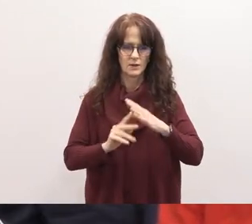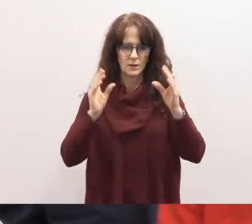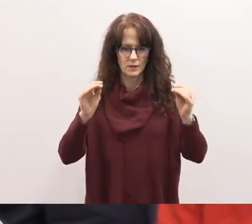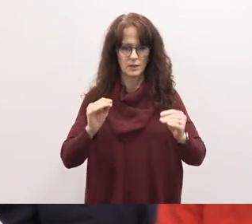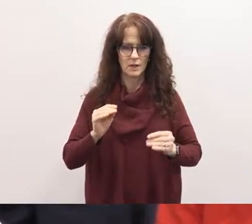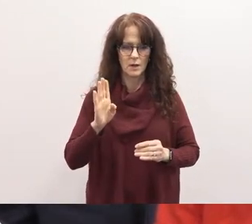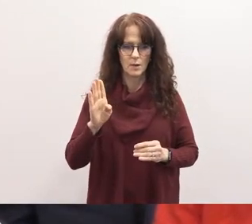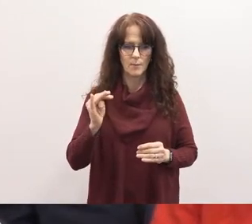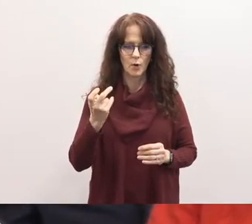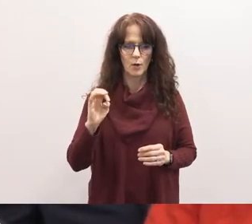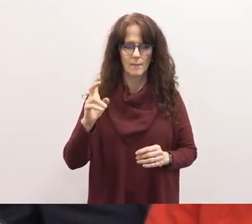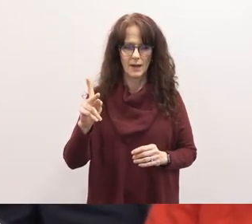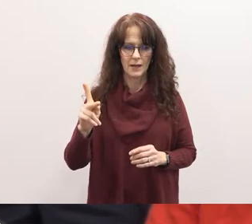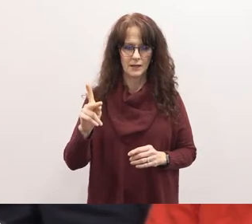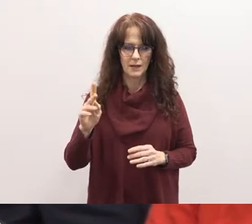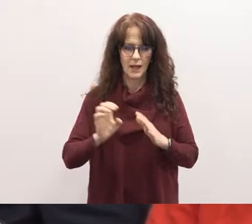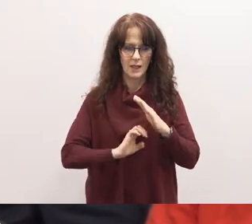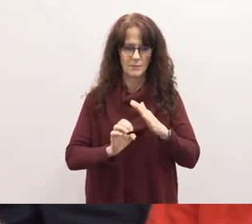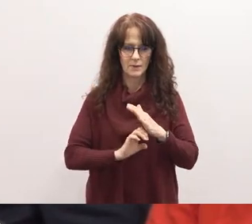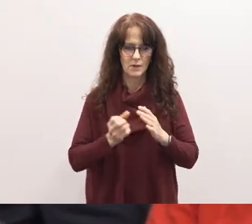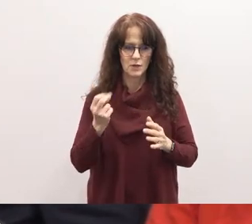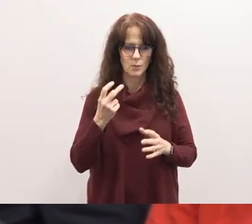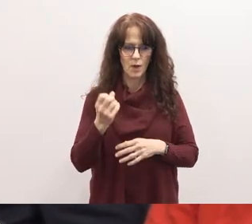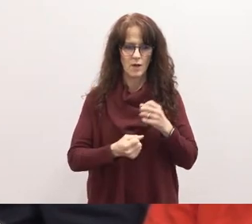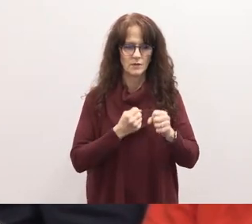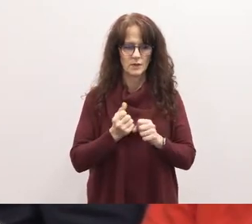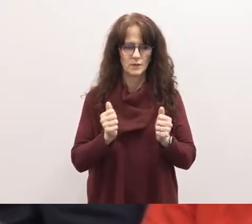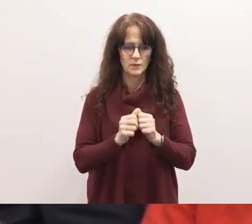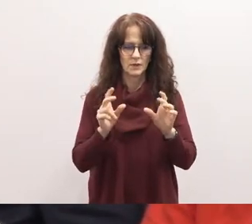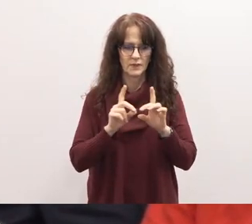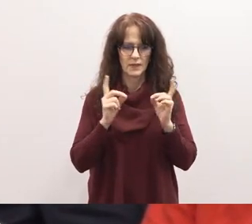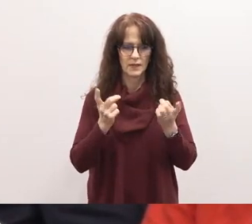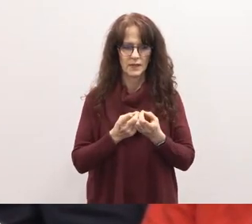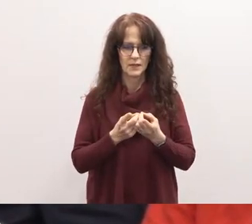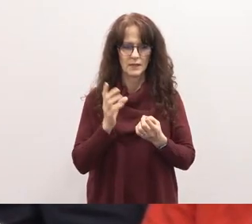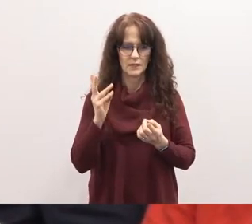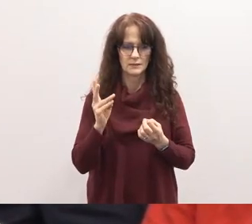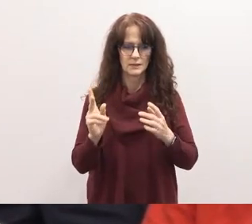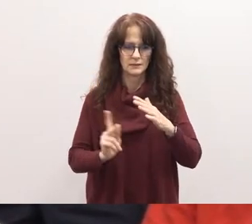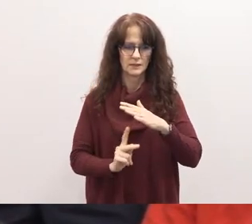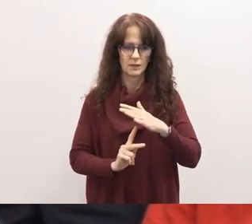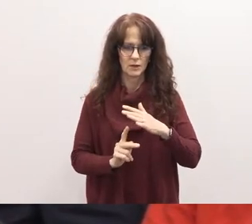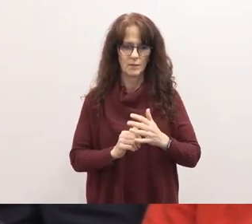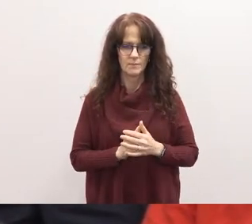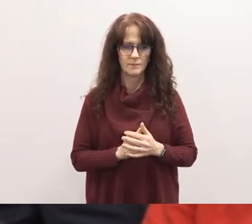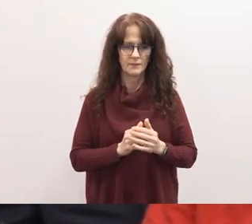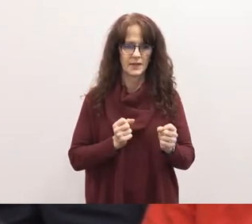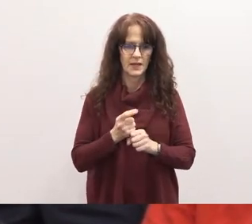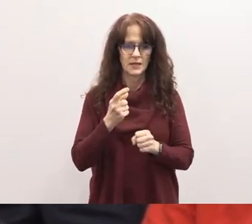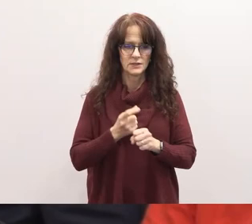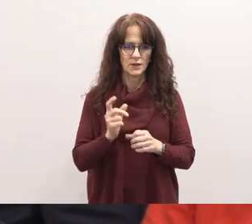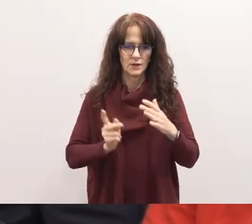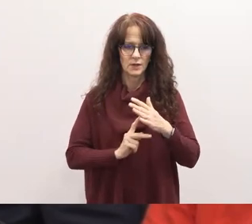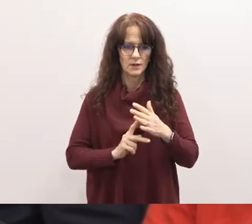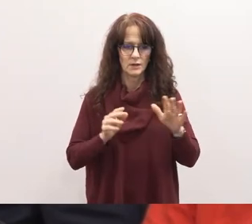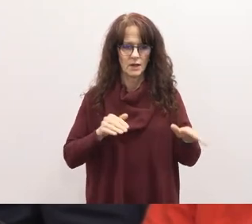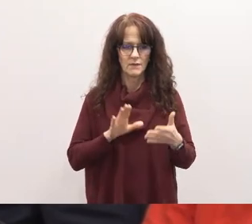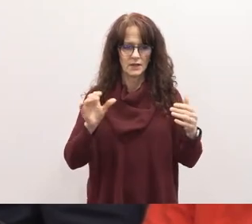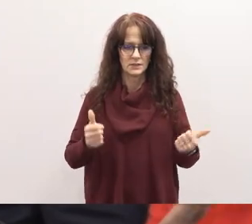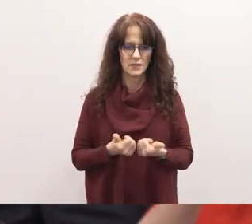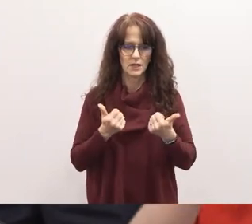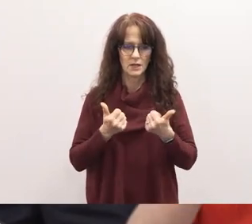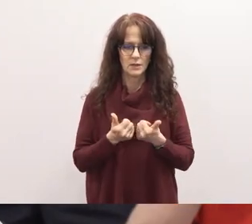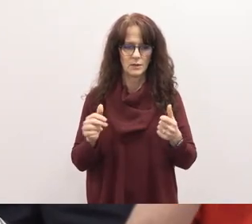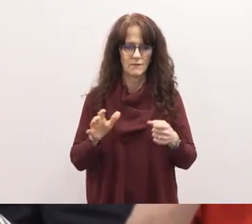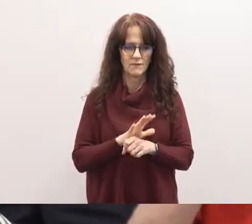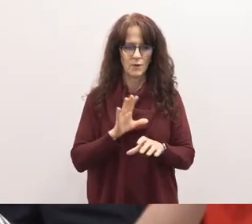at Burbank Elementary School. This is my 12th year with the district and 6th in kindergarten. Each year in kindergarten, I have faced challenges with